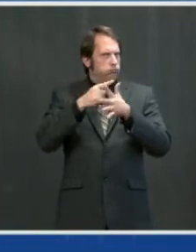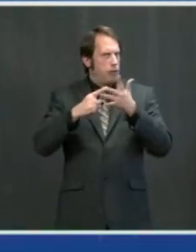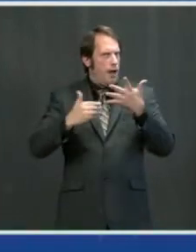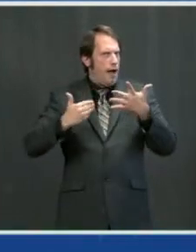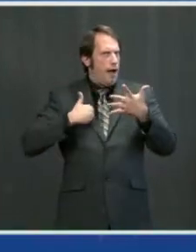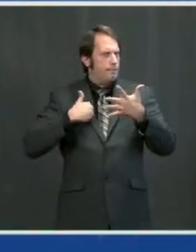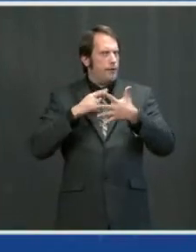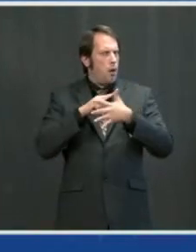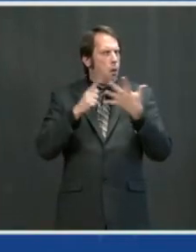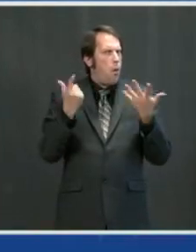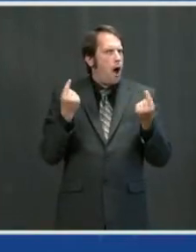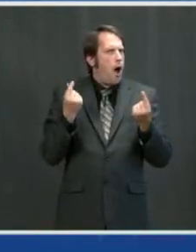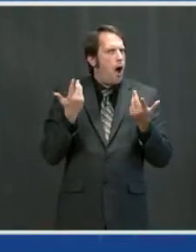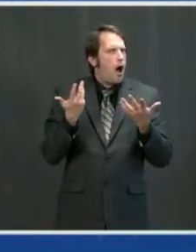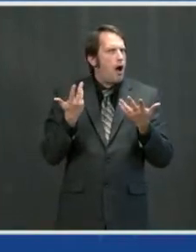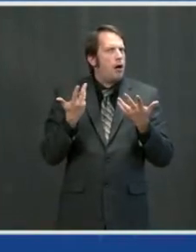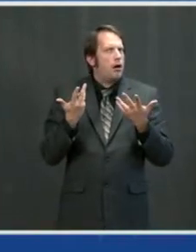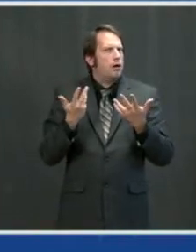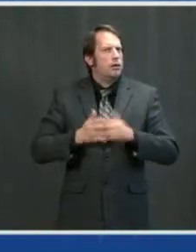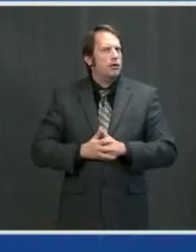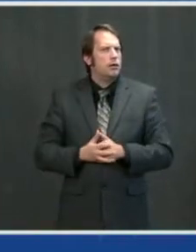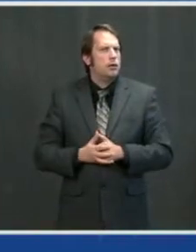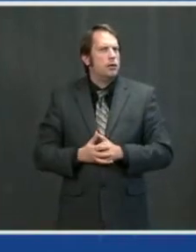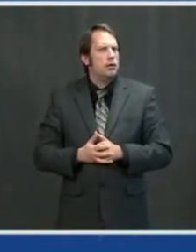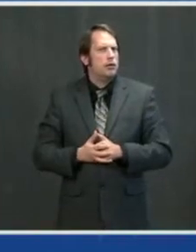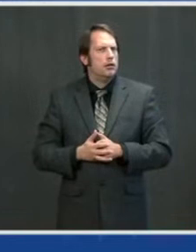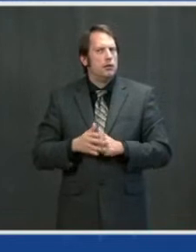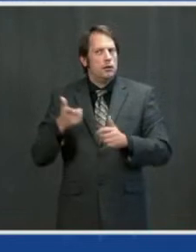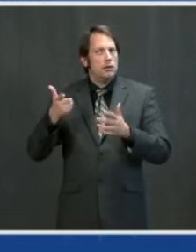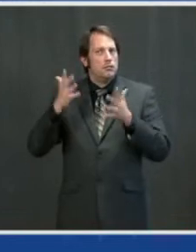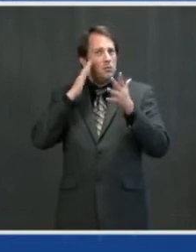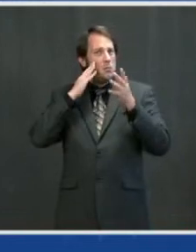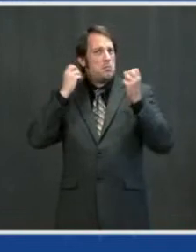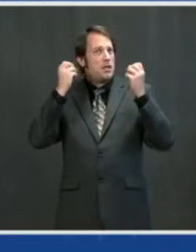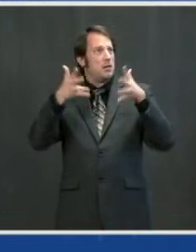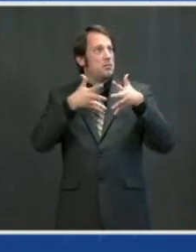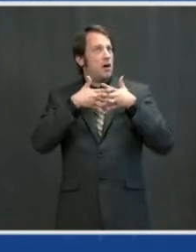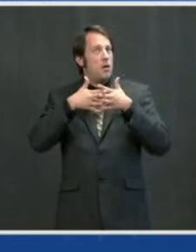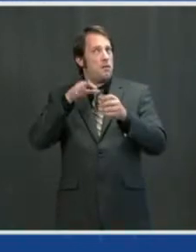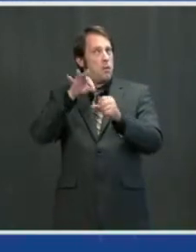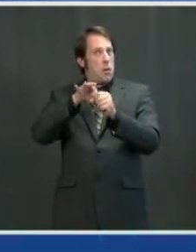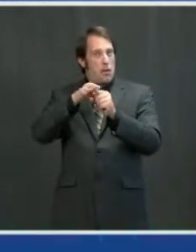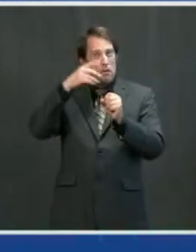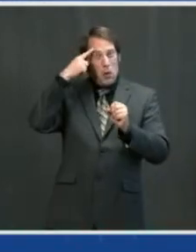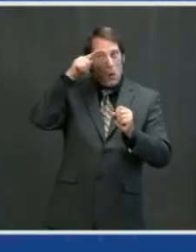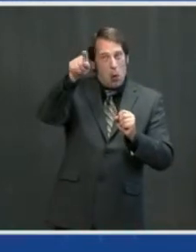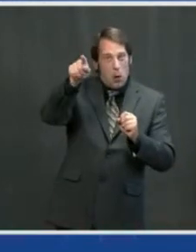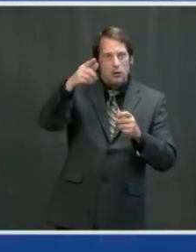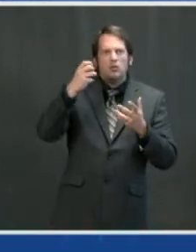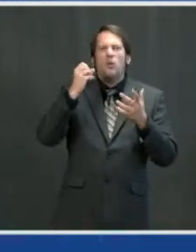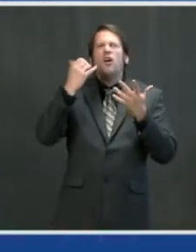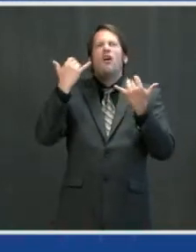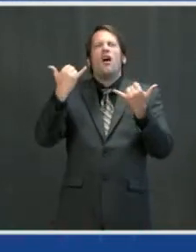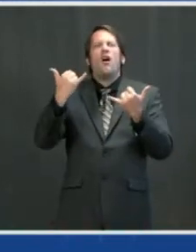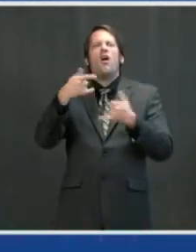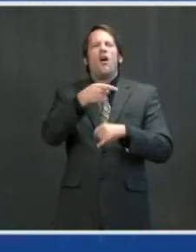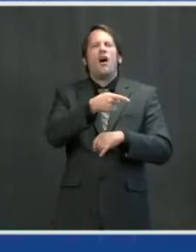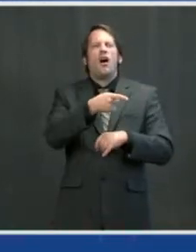many of Americans who voted for you about the legislative progress on gun control and police